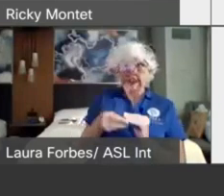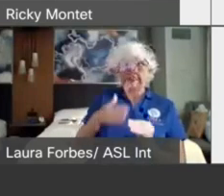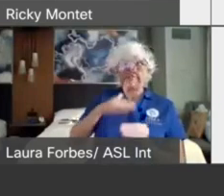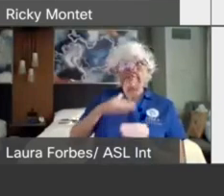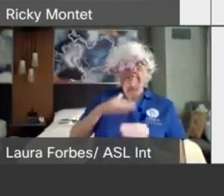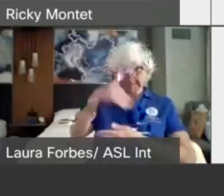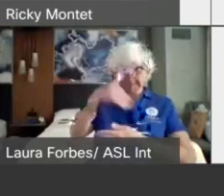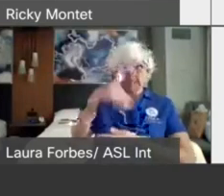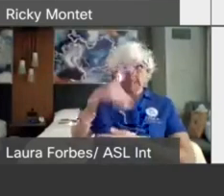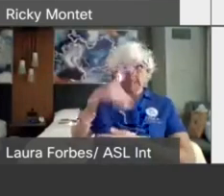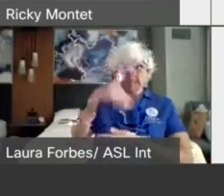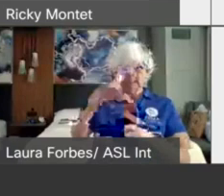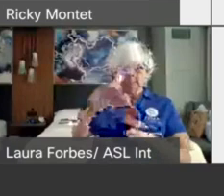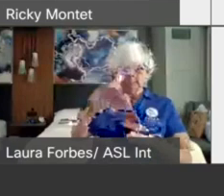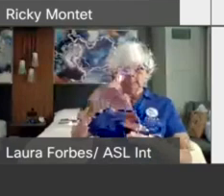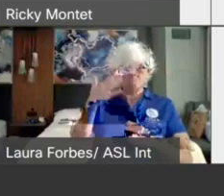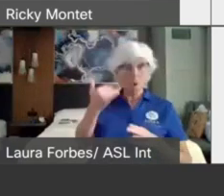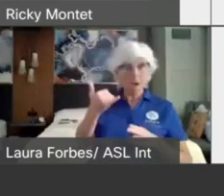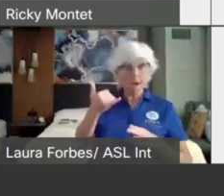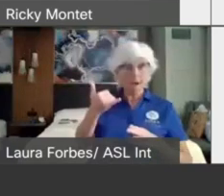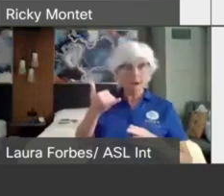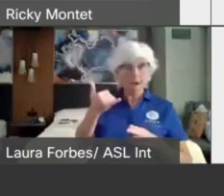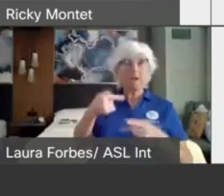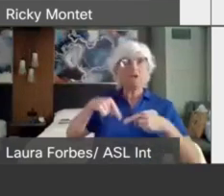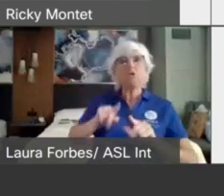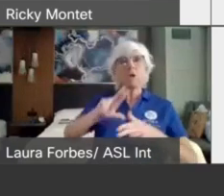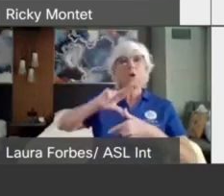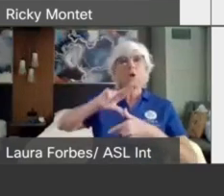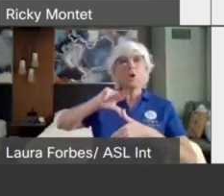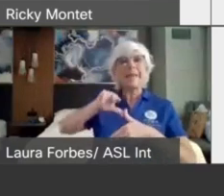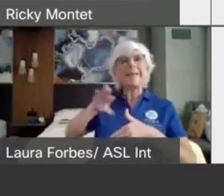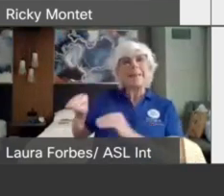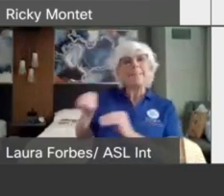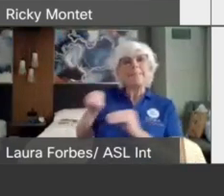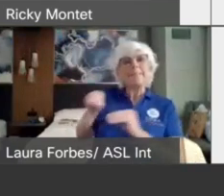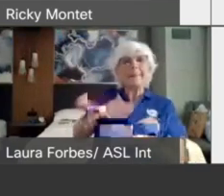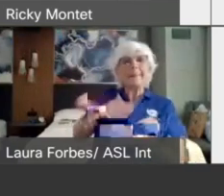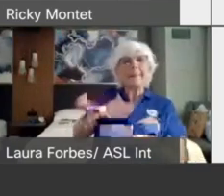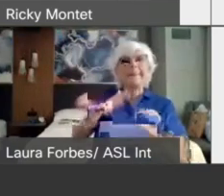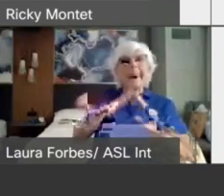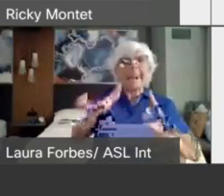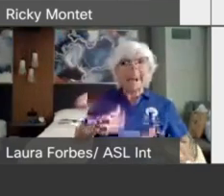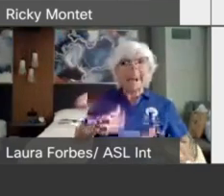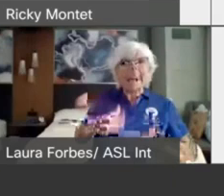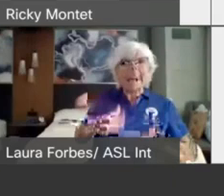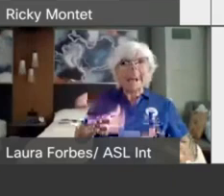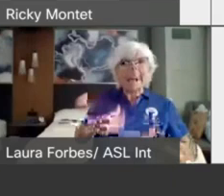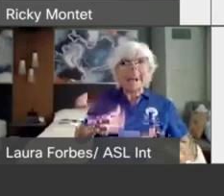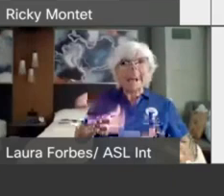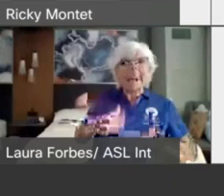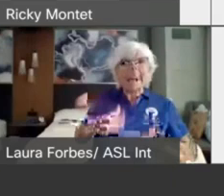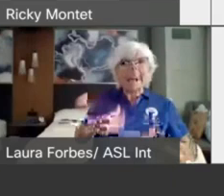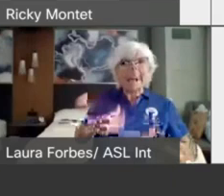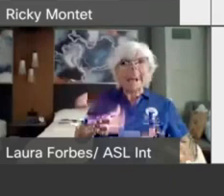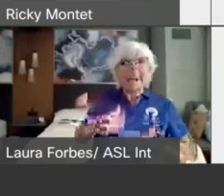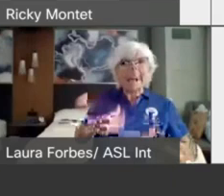he evacuated to my home and was without power for days, as well as myself.